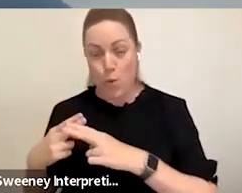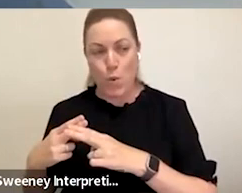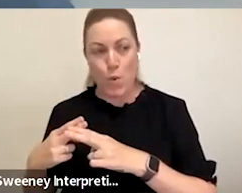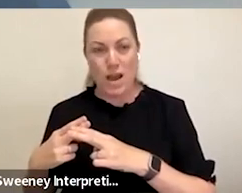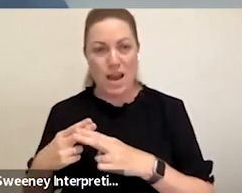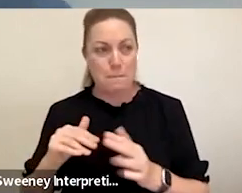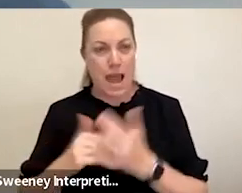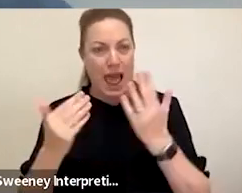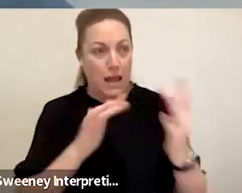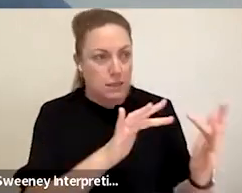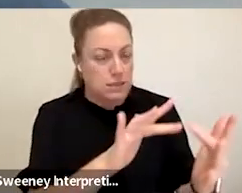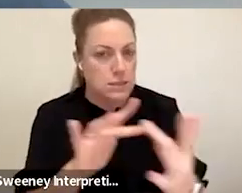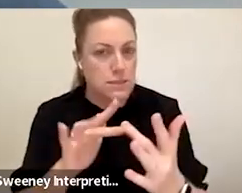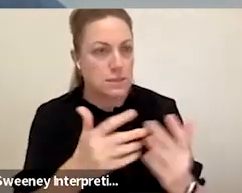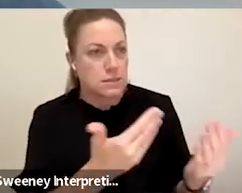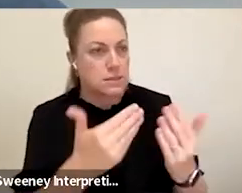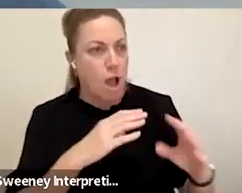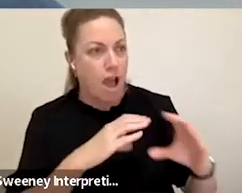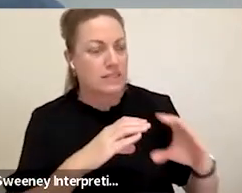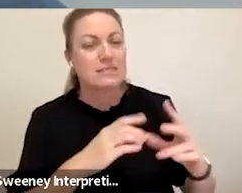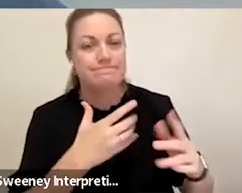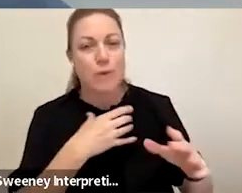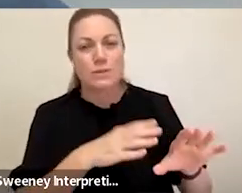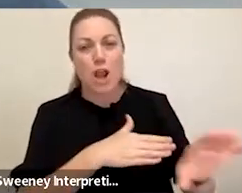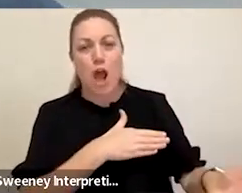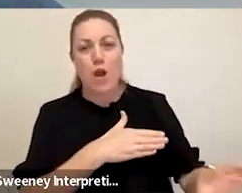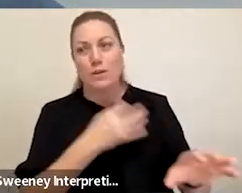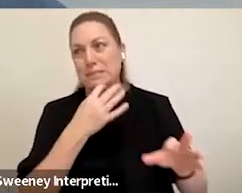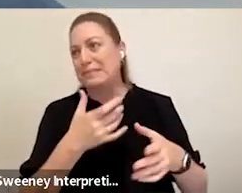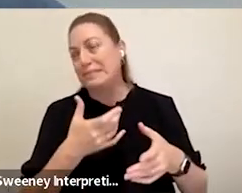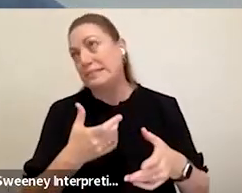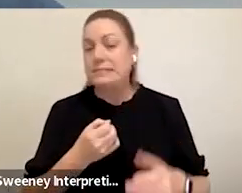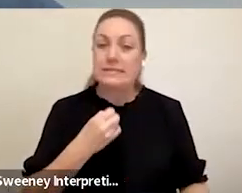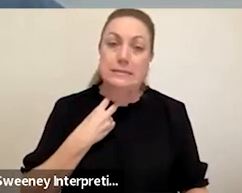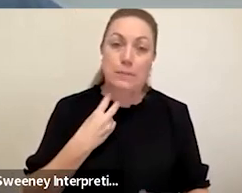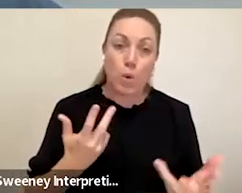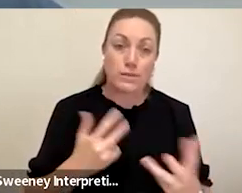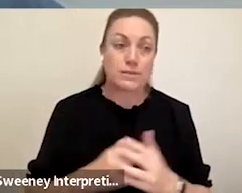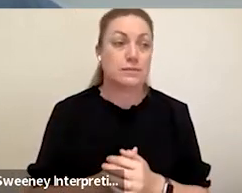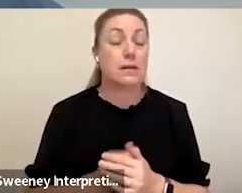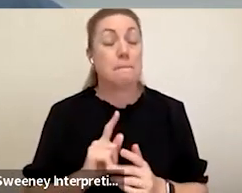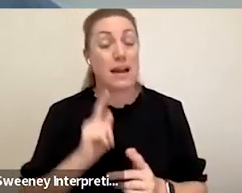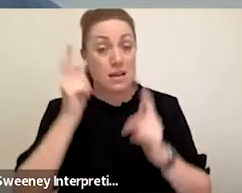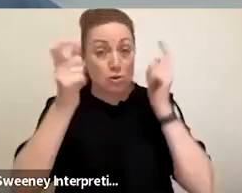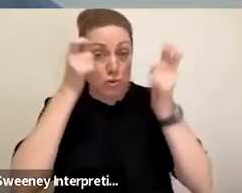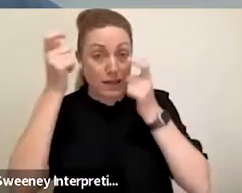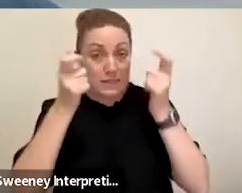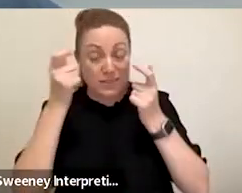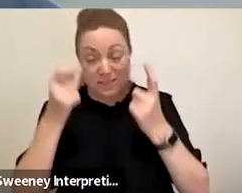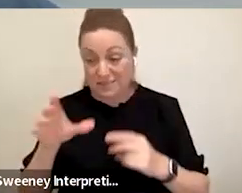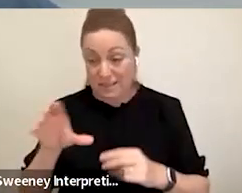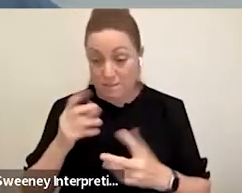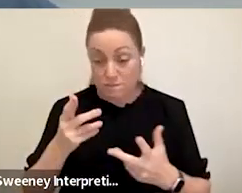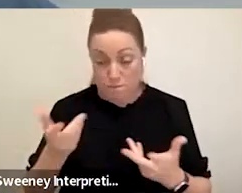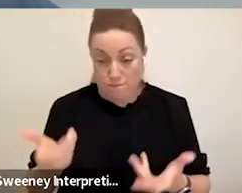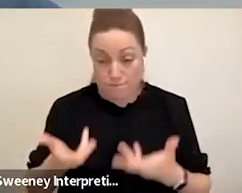us. But in terms of the creativity, I think it comes out of the conversations themselves. I mean, I don't say that Vinnie's is